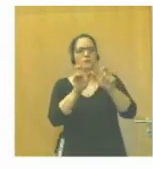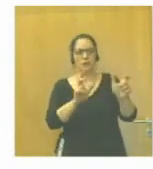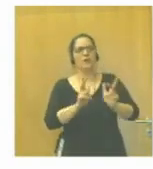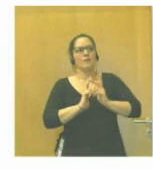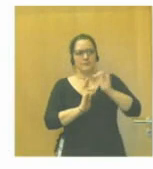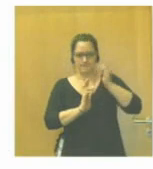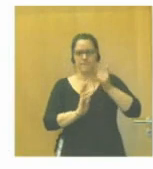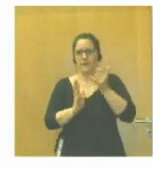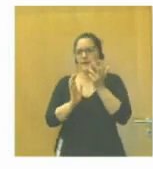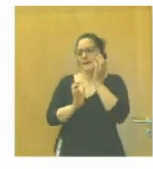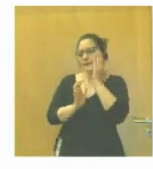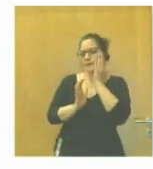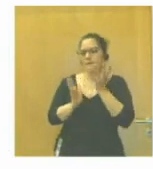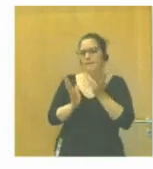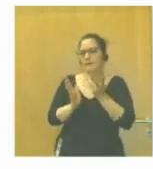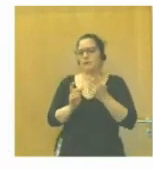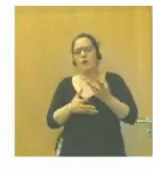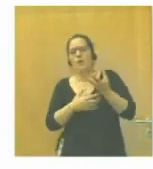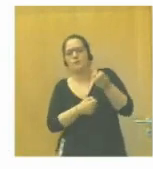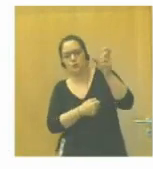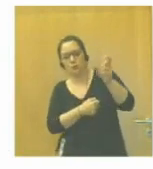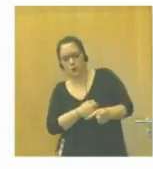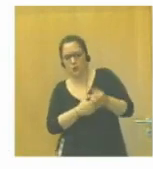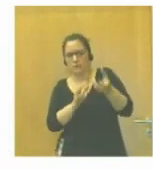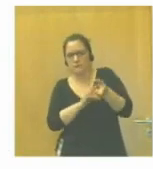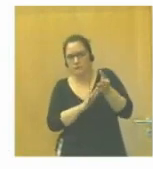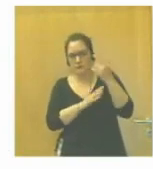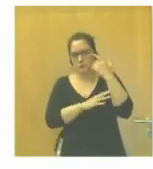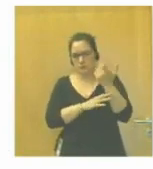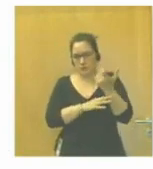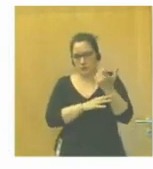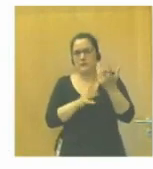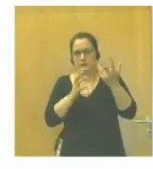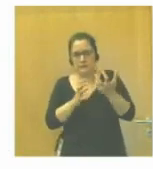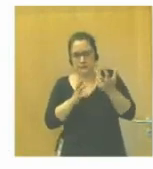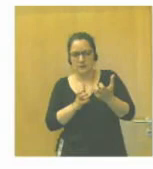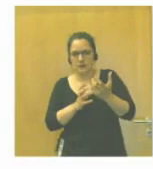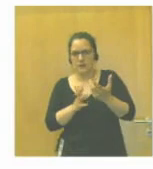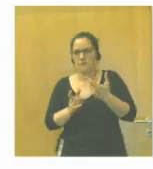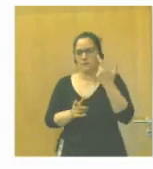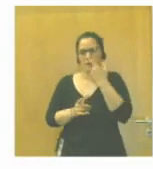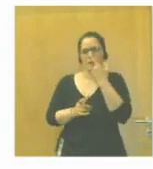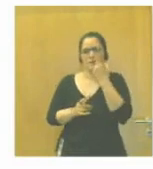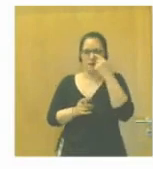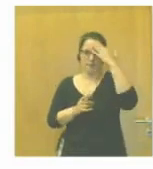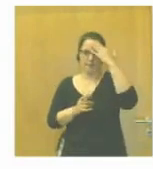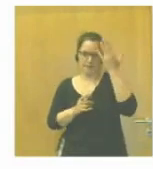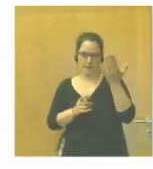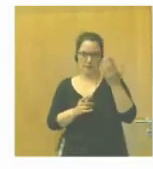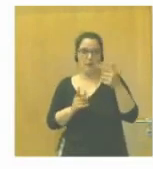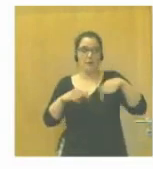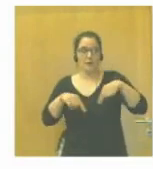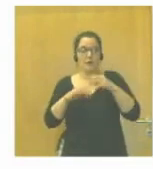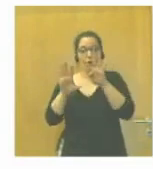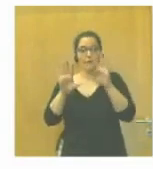94% of adults in the US believe that suicide can be prevented at least some of the time. this is a rise. This is higher than what it was the